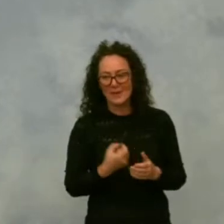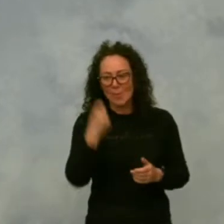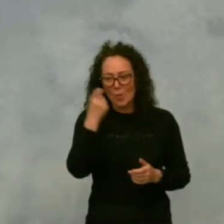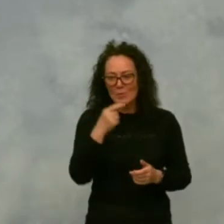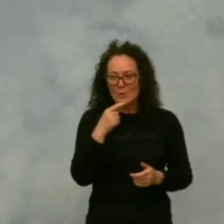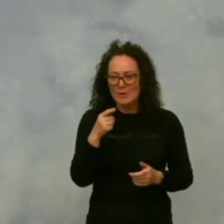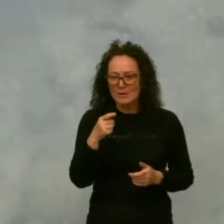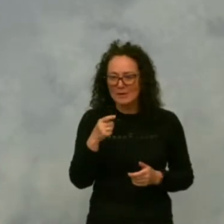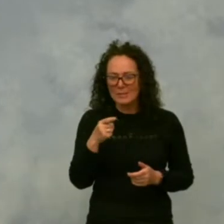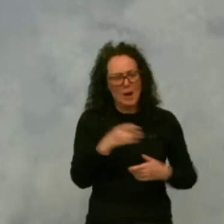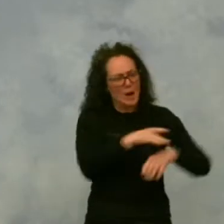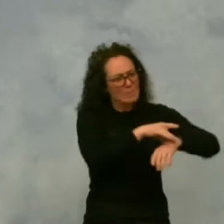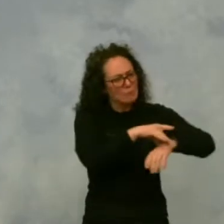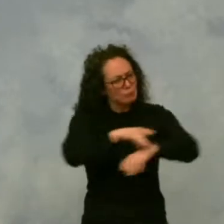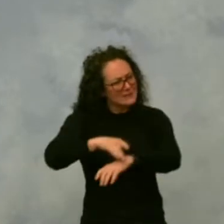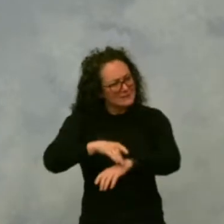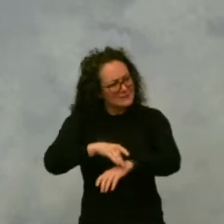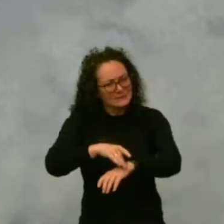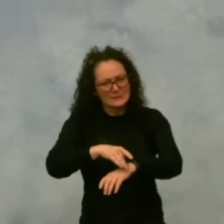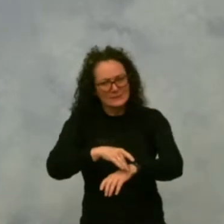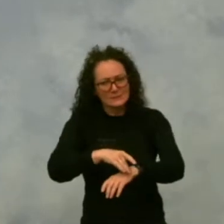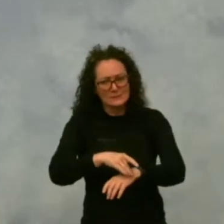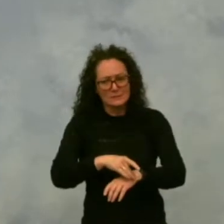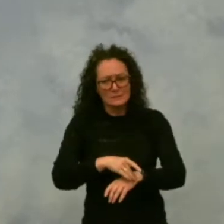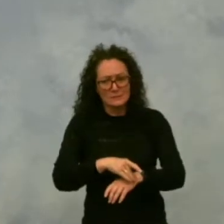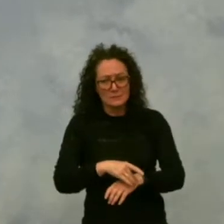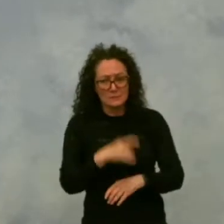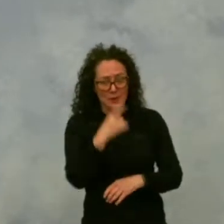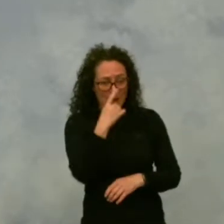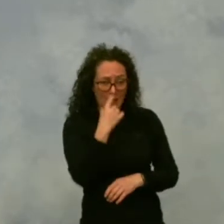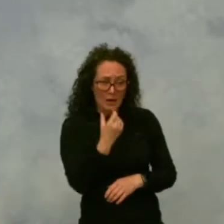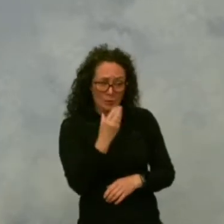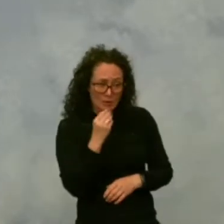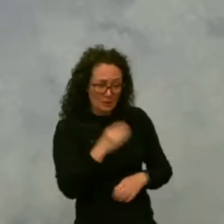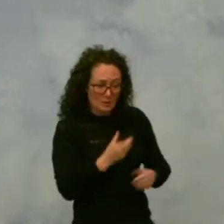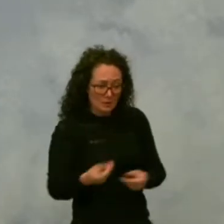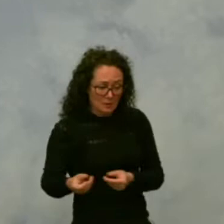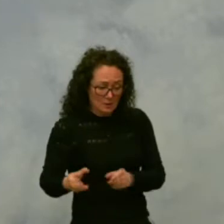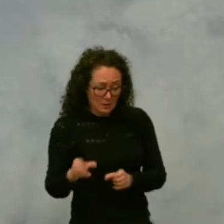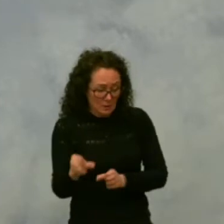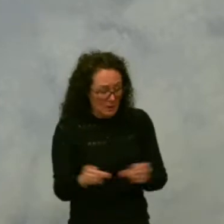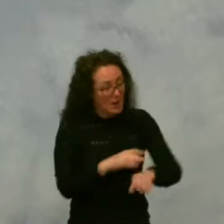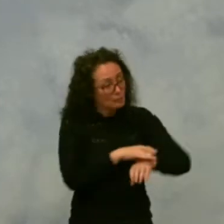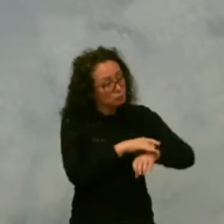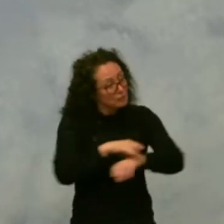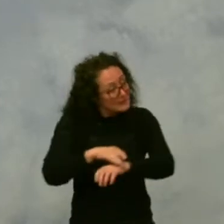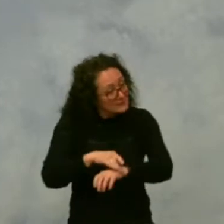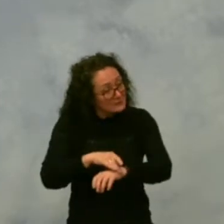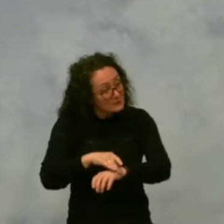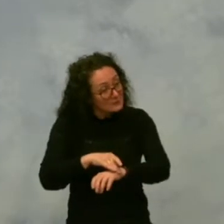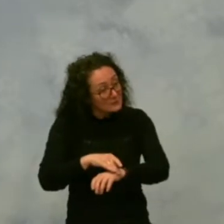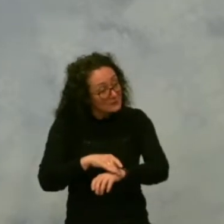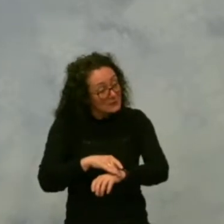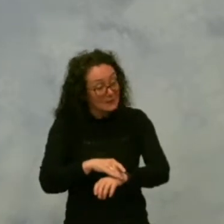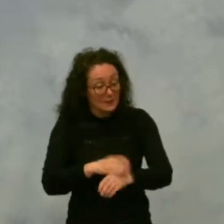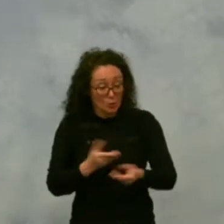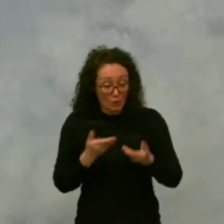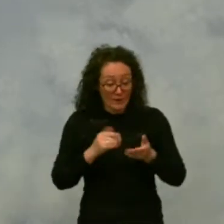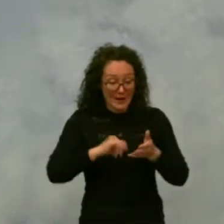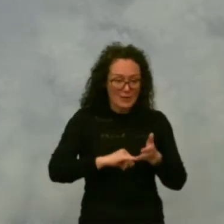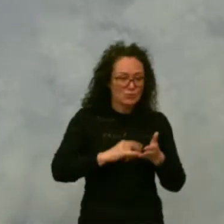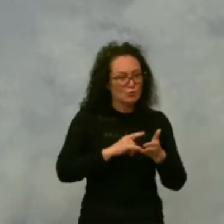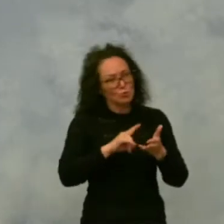about apprentices, about the possibility of bringing apprentices in and getting them to do, you know, an SQE and